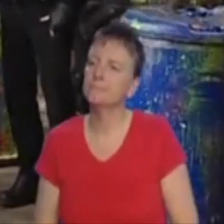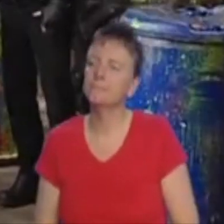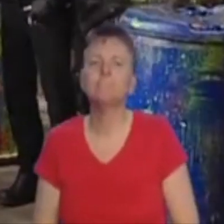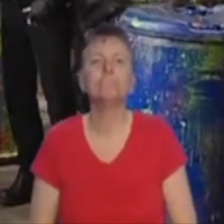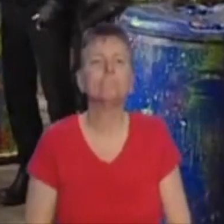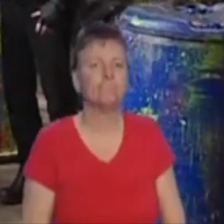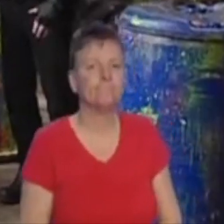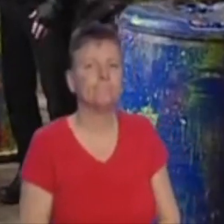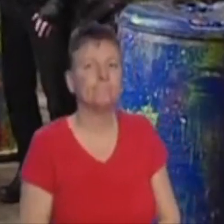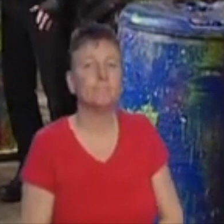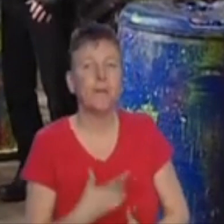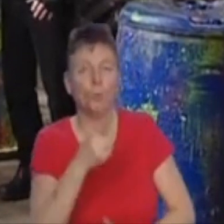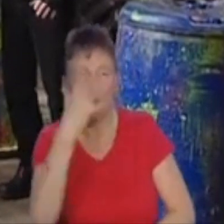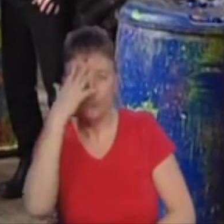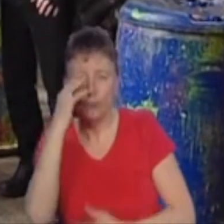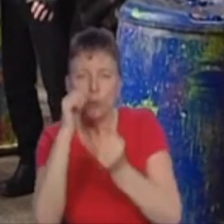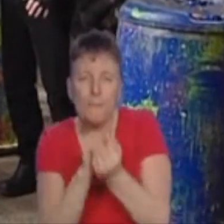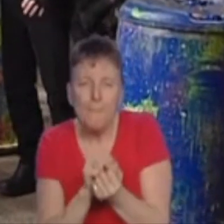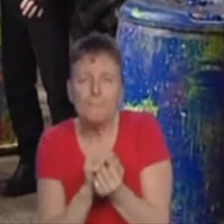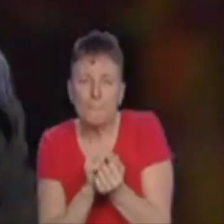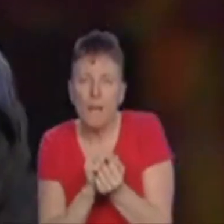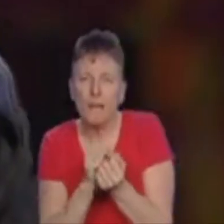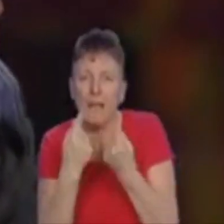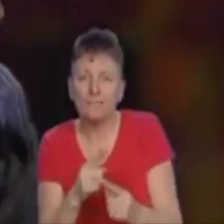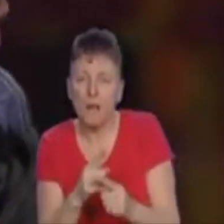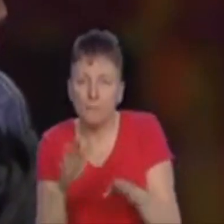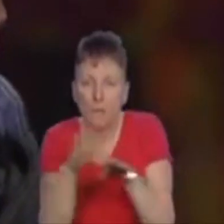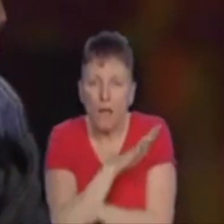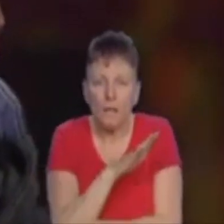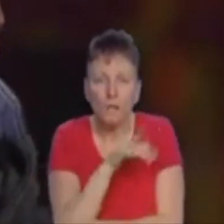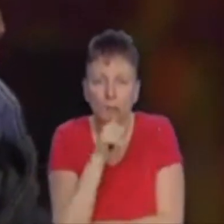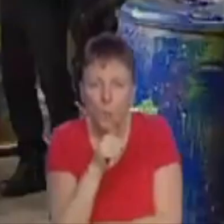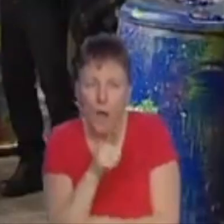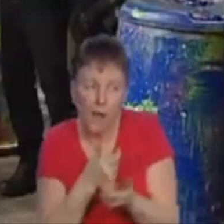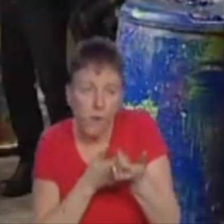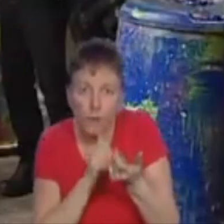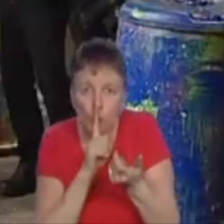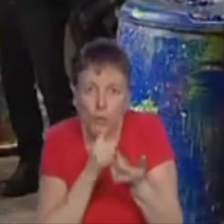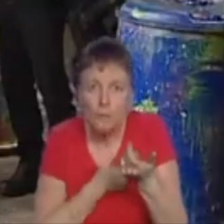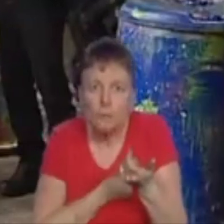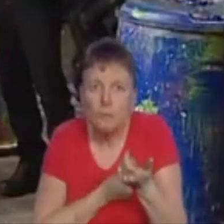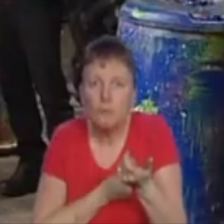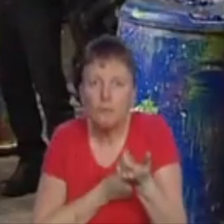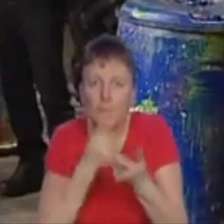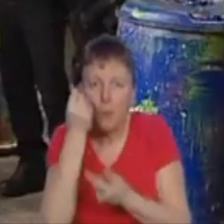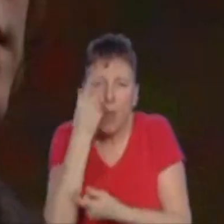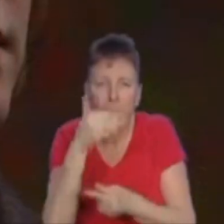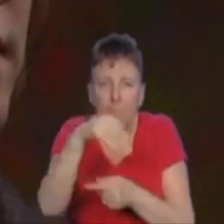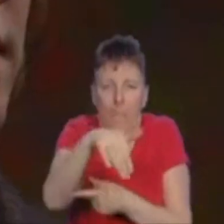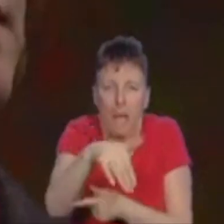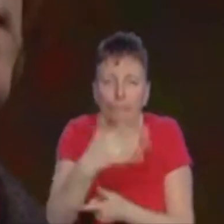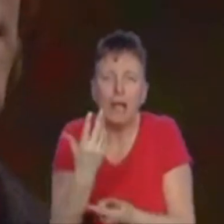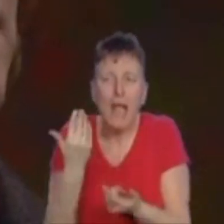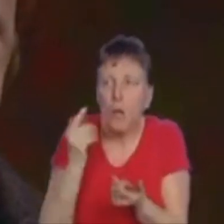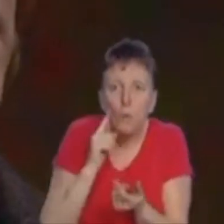Now, you've got to remember to use any available cover when you're sniping. And be aware of your background as well. If you can blend in,